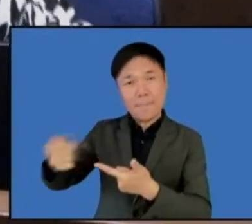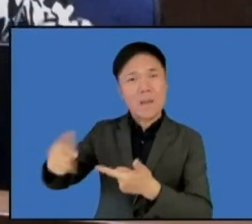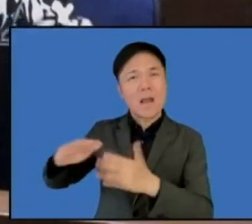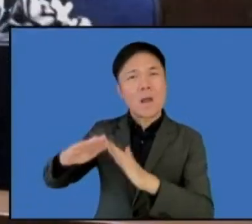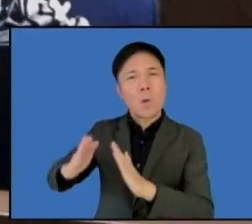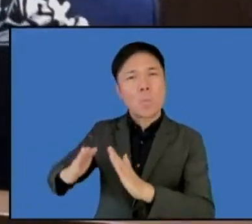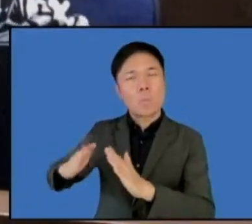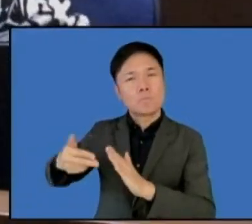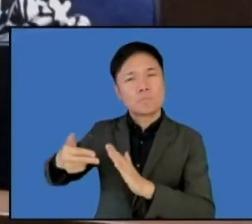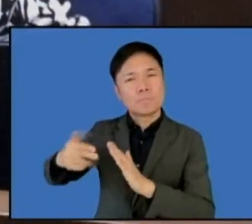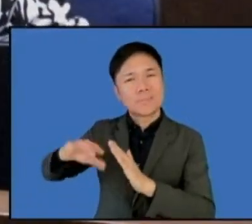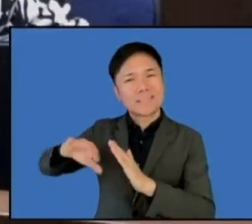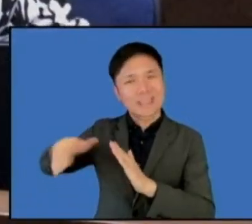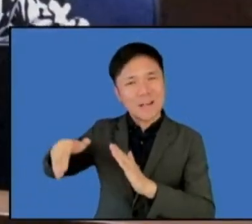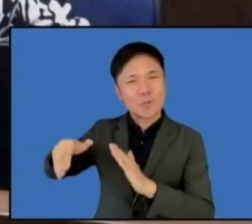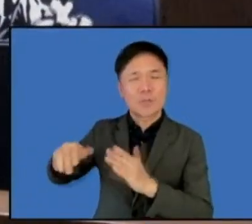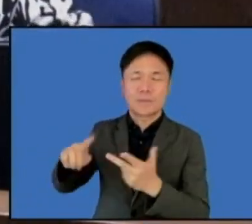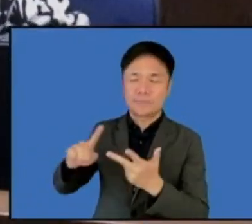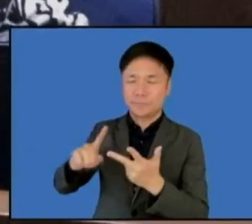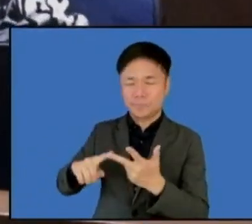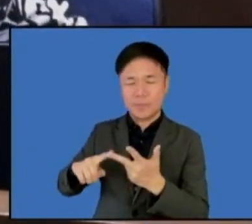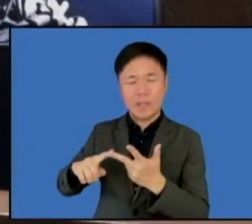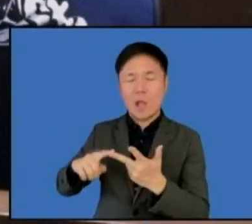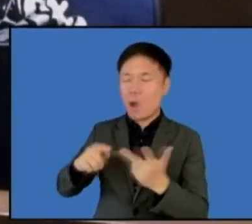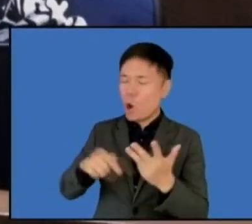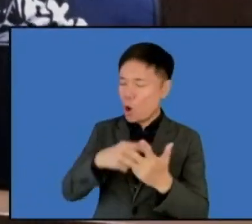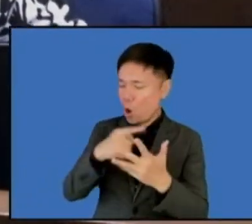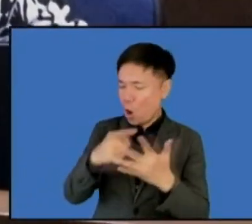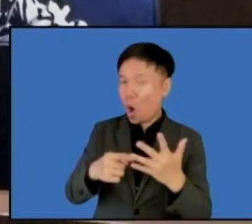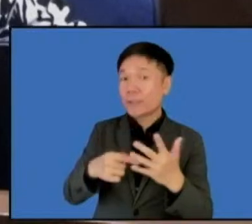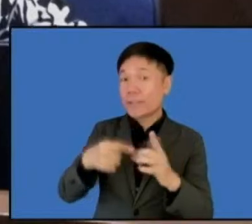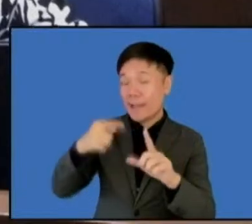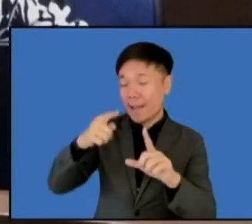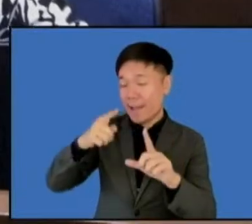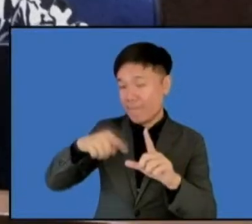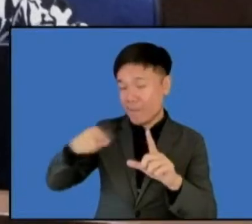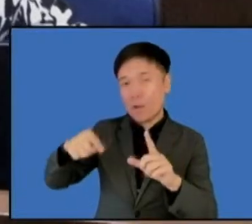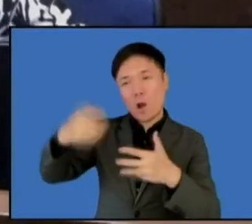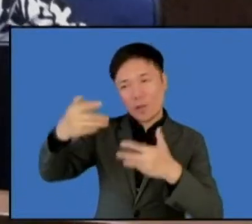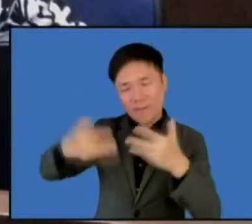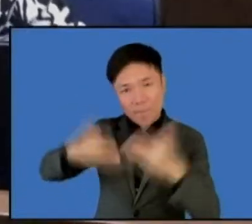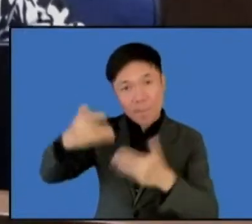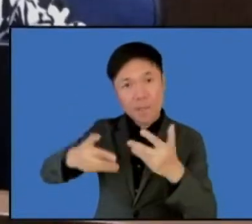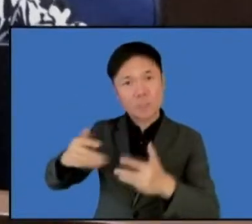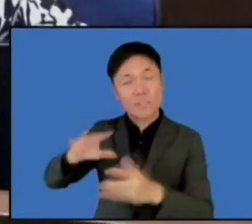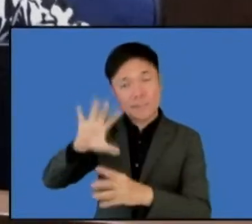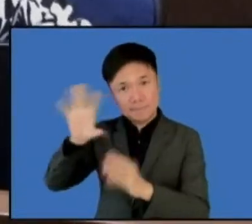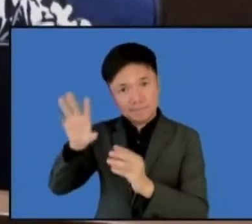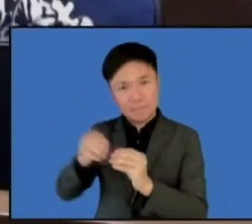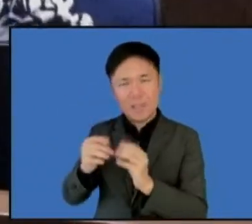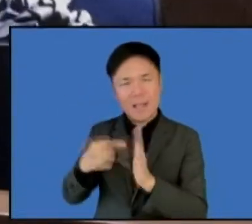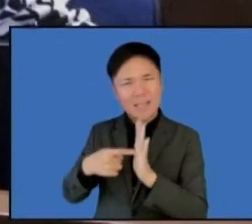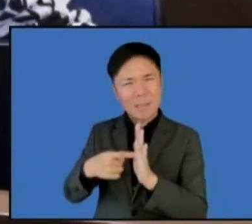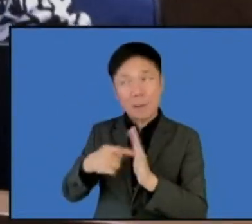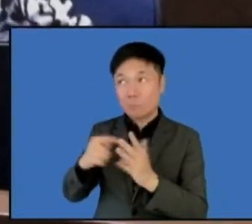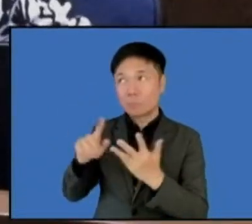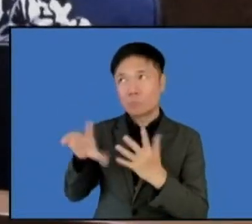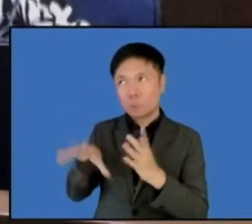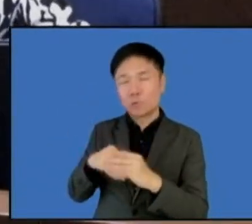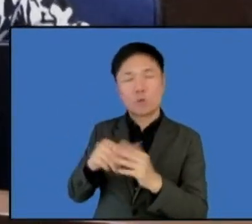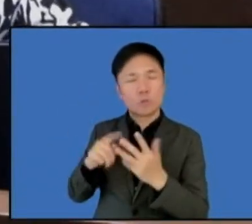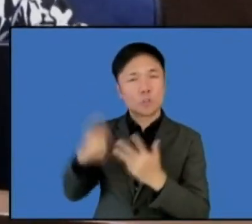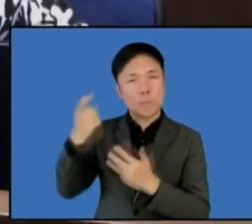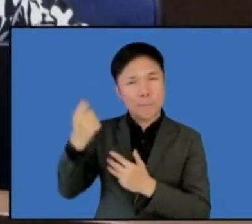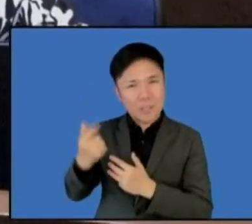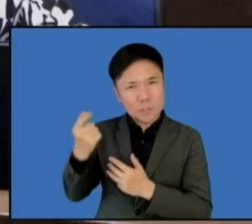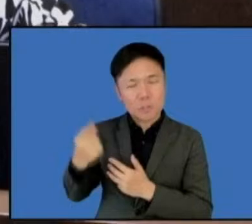statistics. For example, census vital statistics and also employment related statistic and for pension statistic. Yes, we are